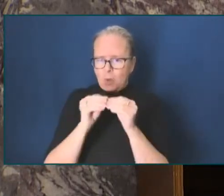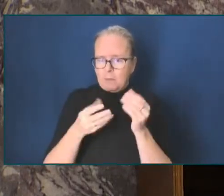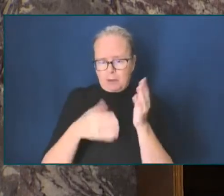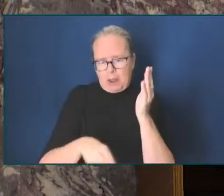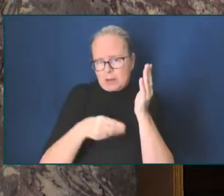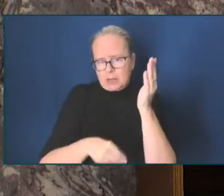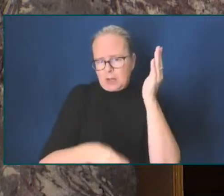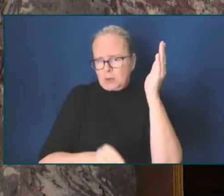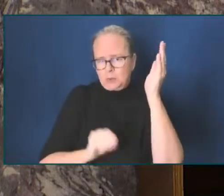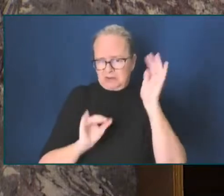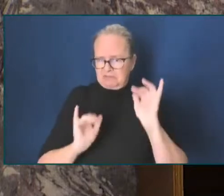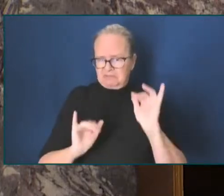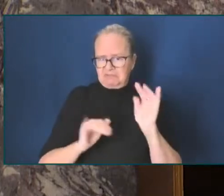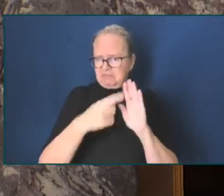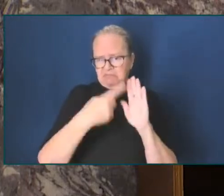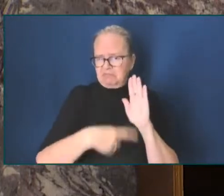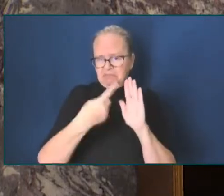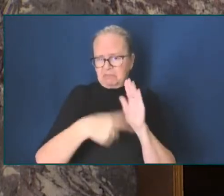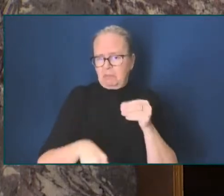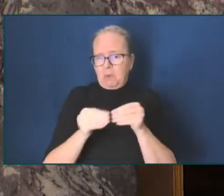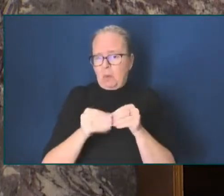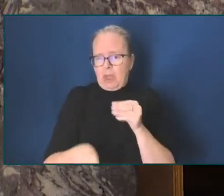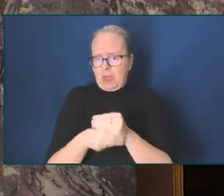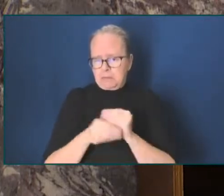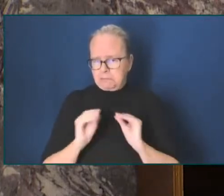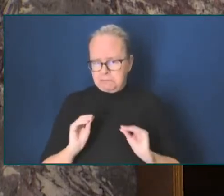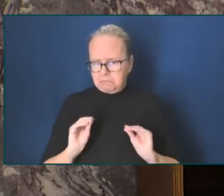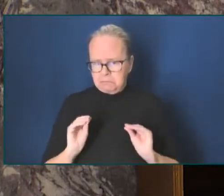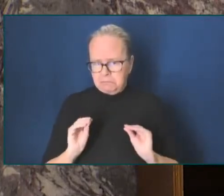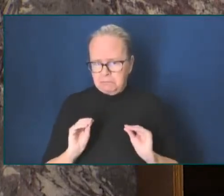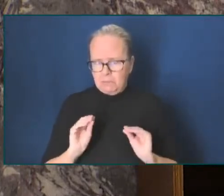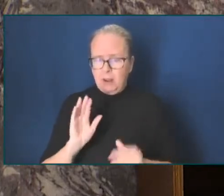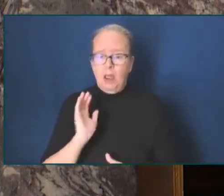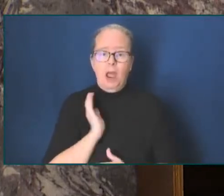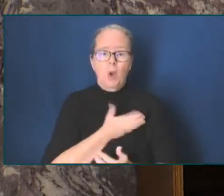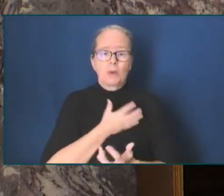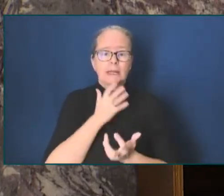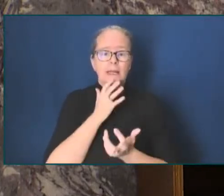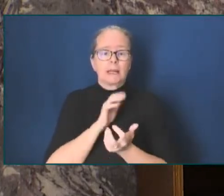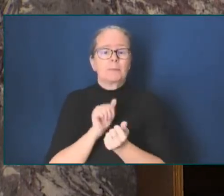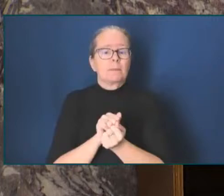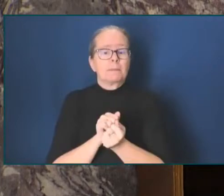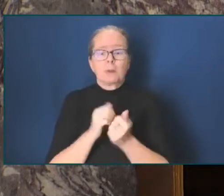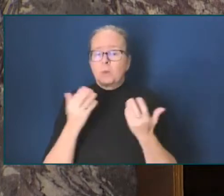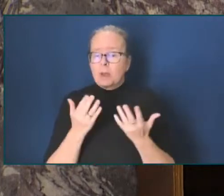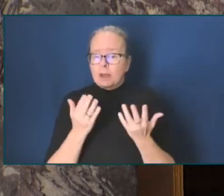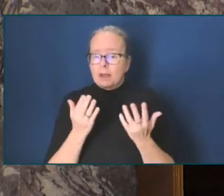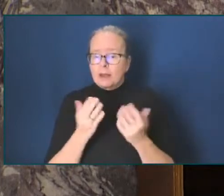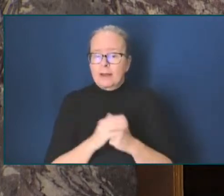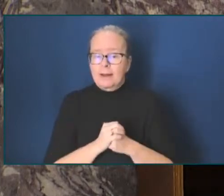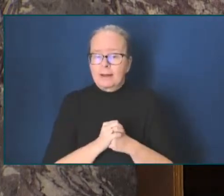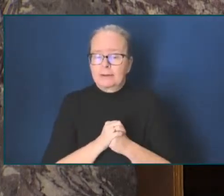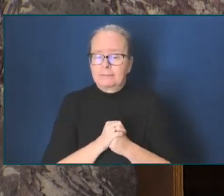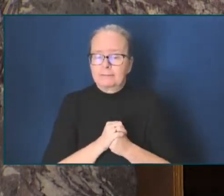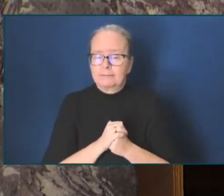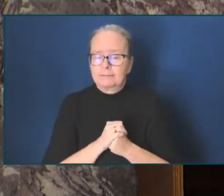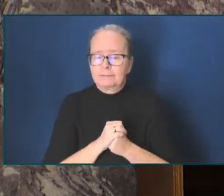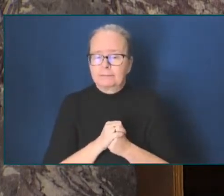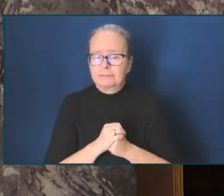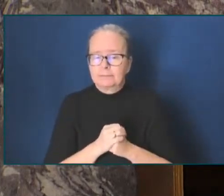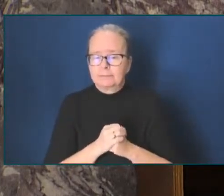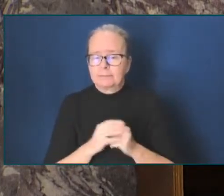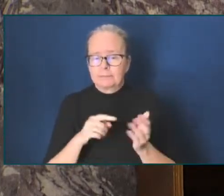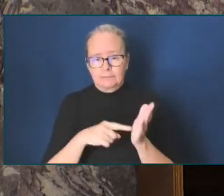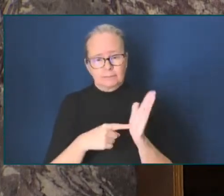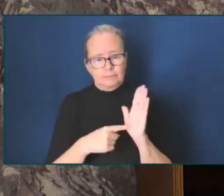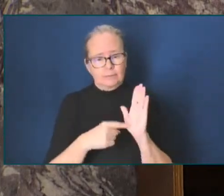to move to a needs-only based approach to provide services to neurodiverse children. It did not happen, and the